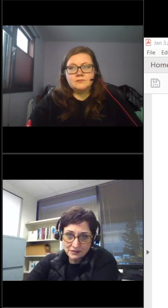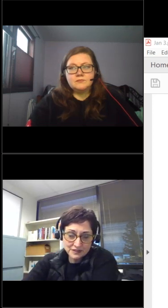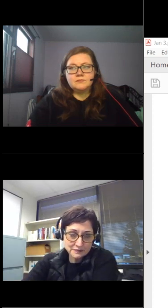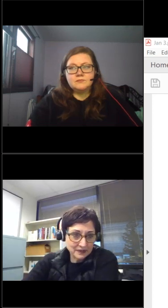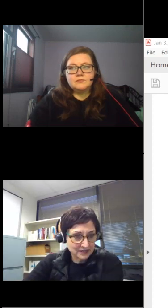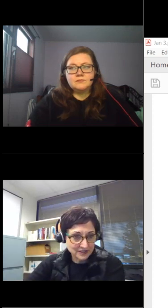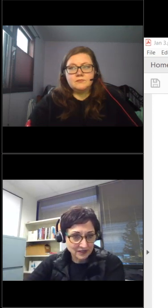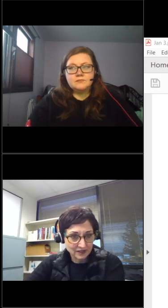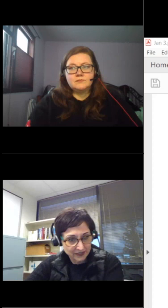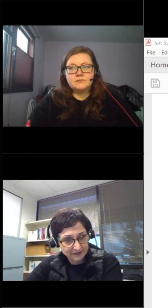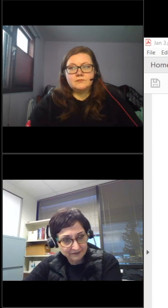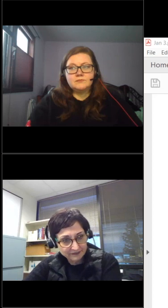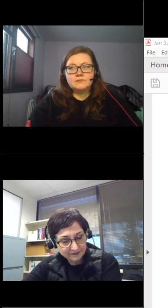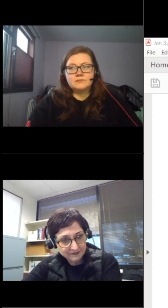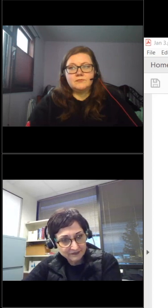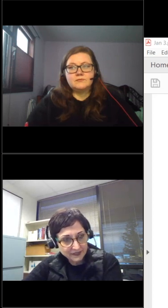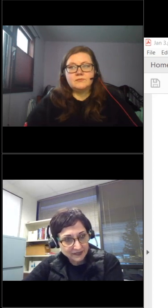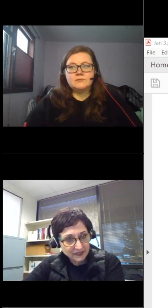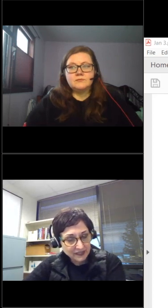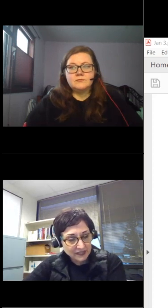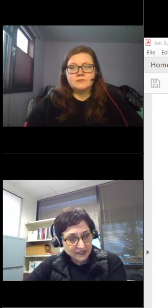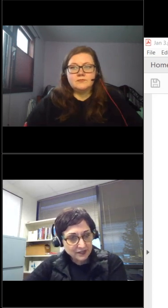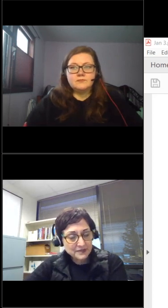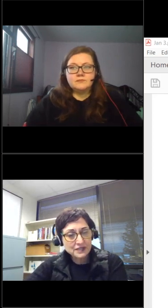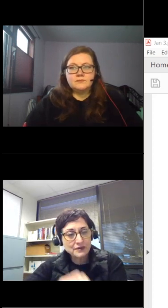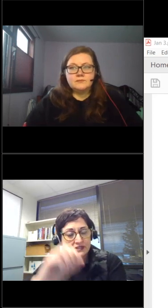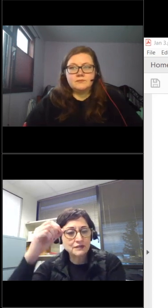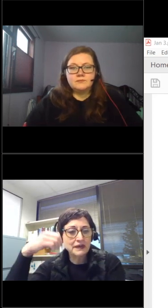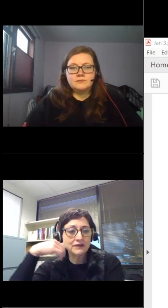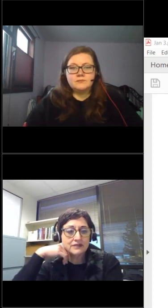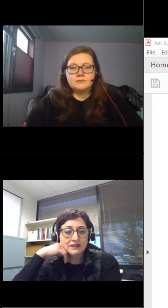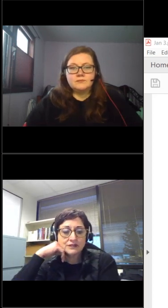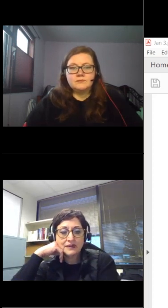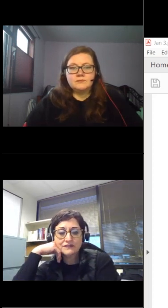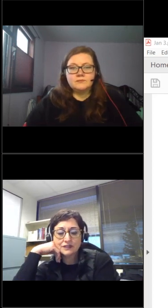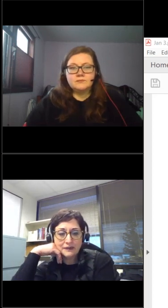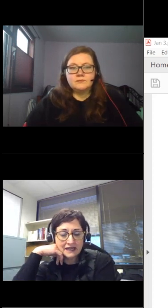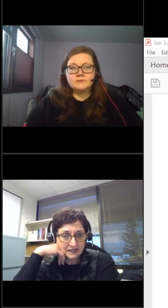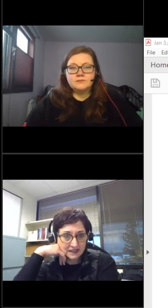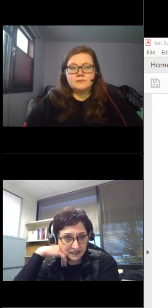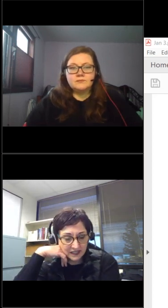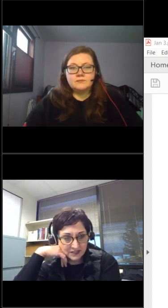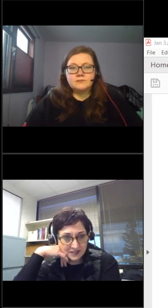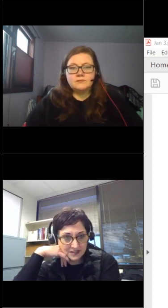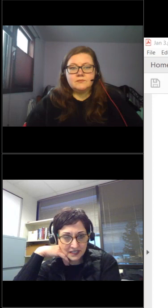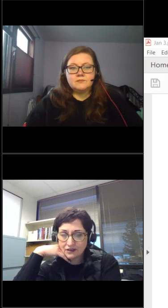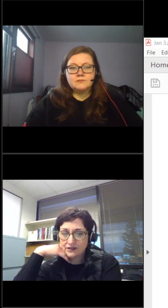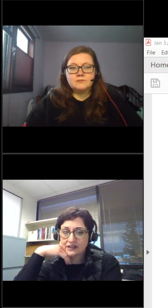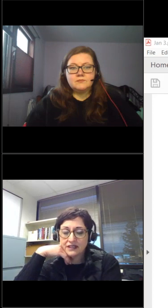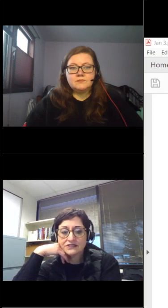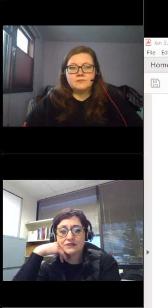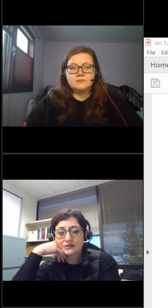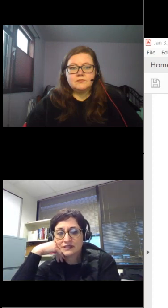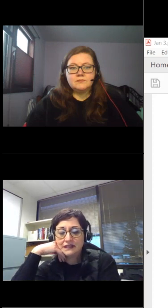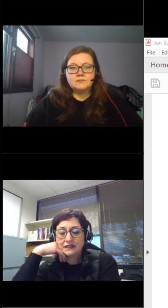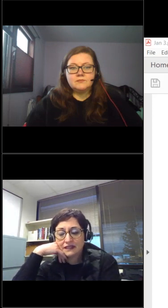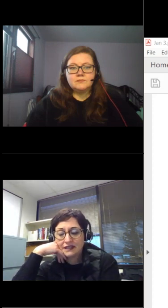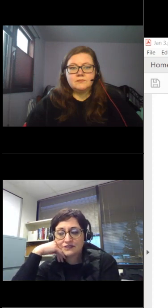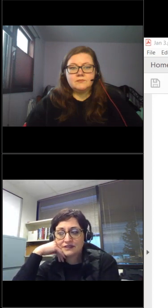were to experience an audit. There was a question about, do we have to go back and get clients to sign all the case